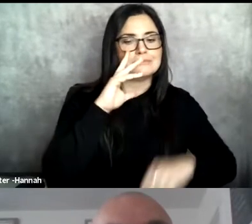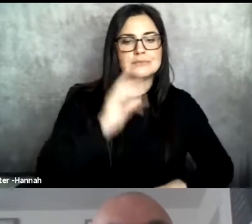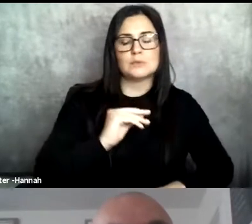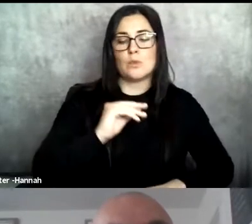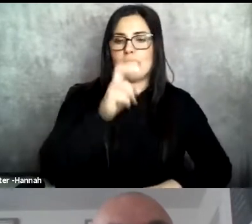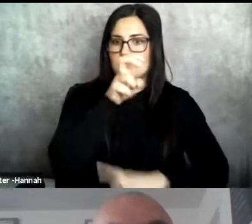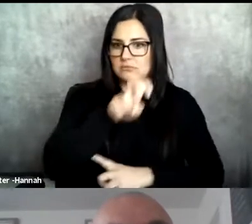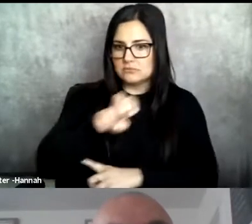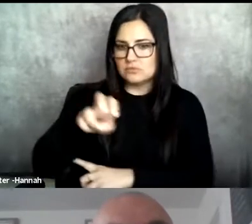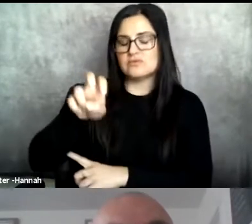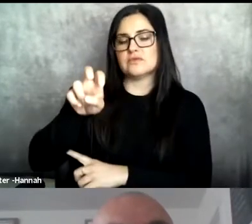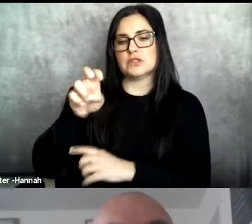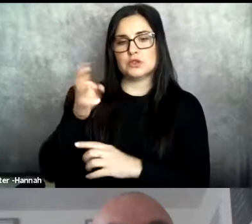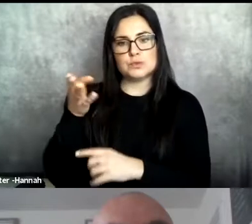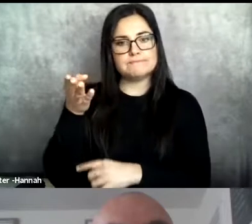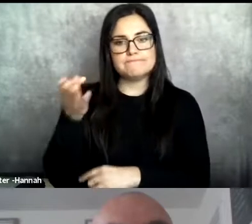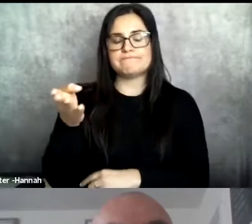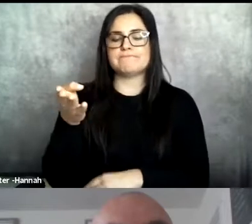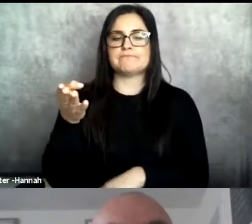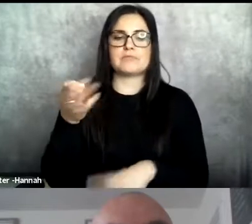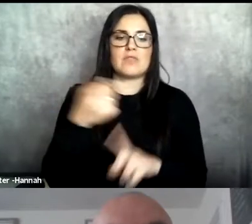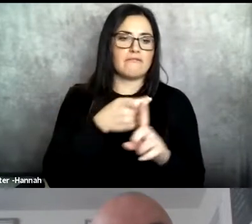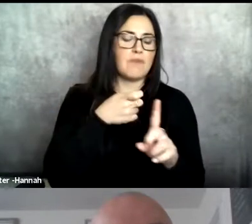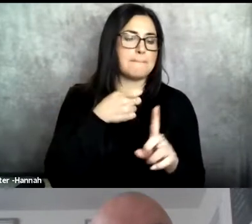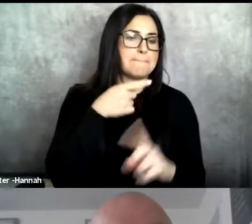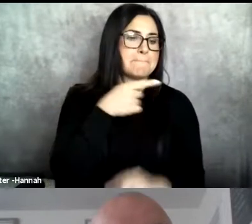the transition from